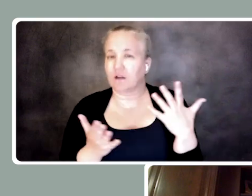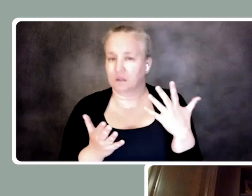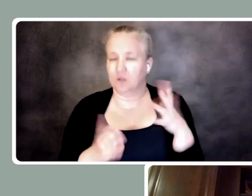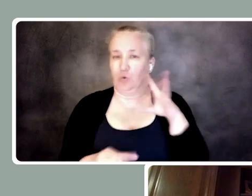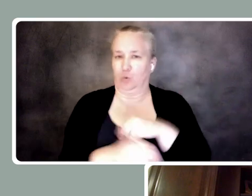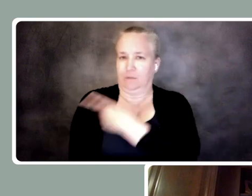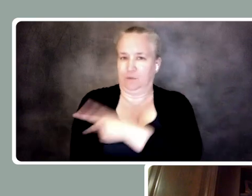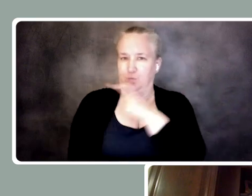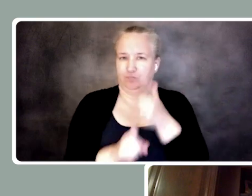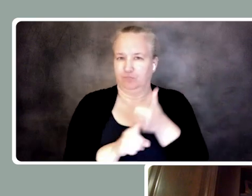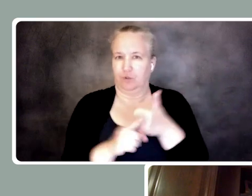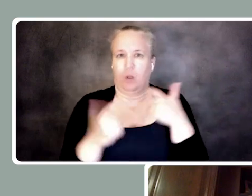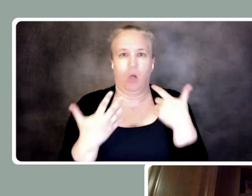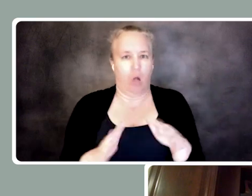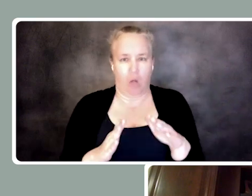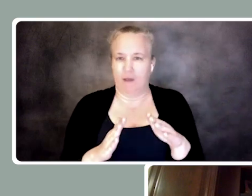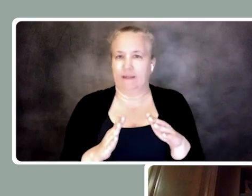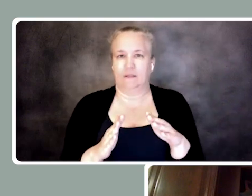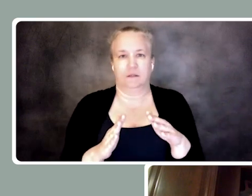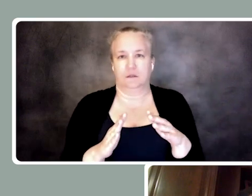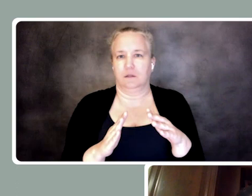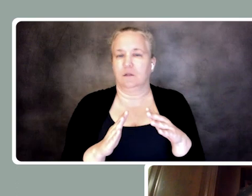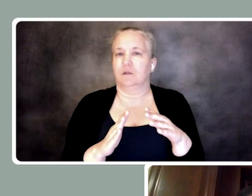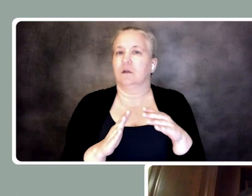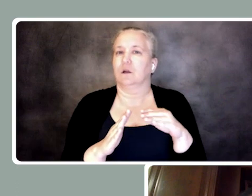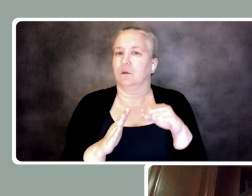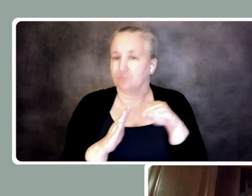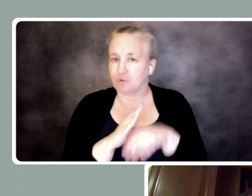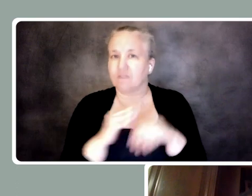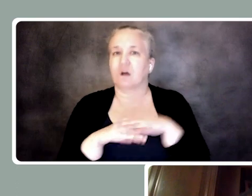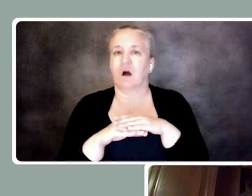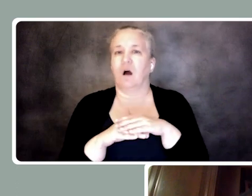who had already progressed on the endocrine therapy.